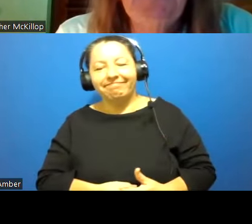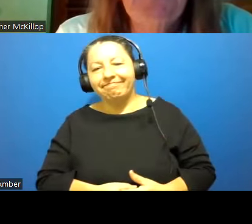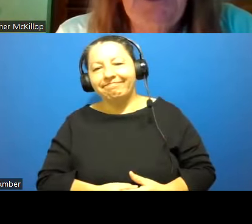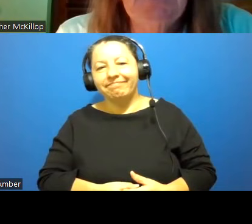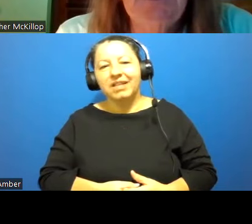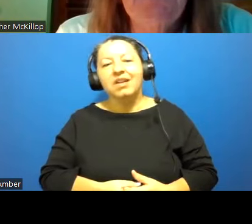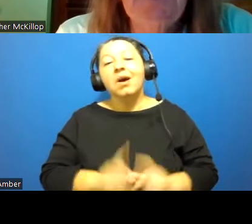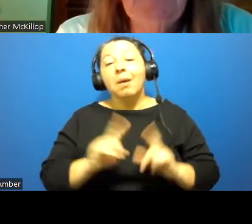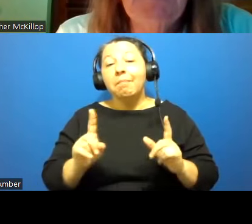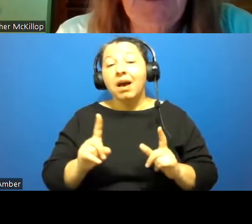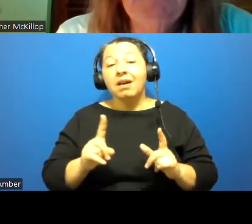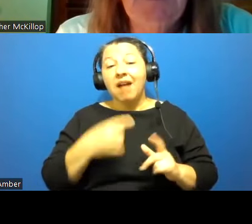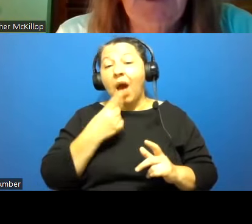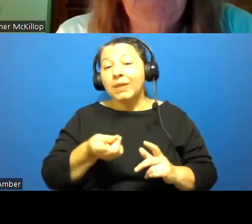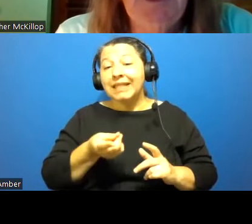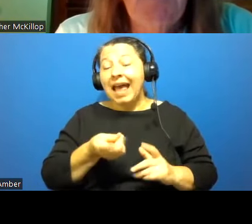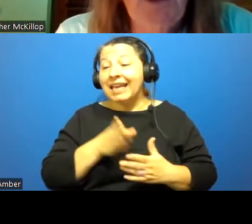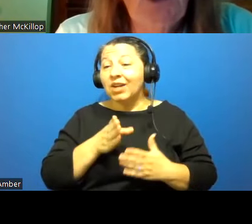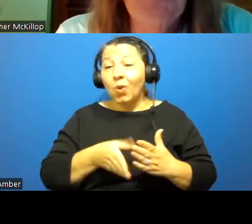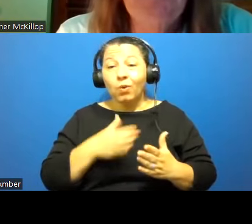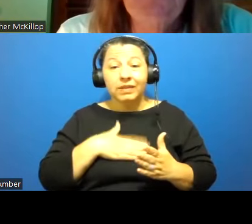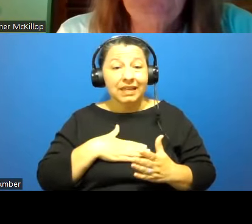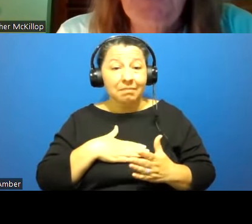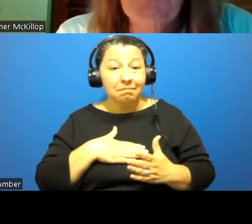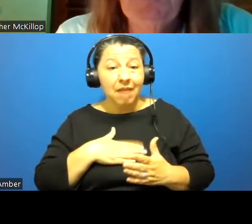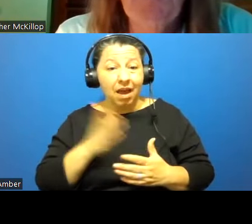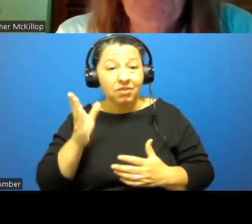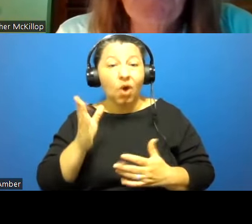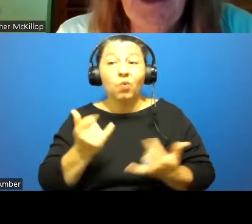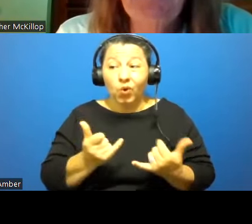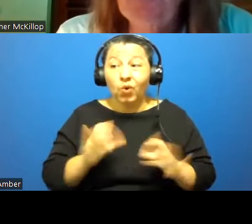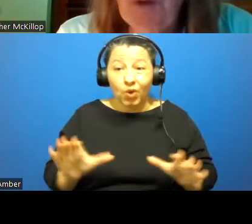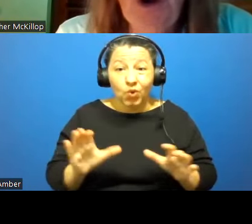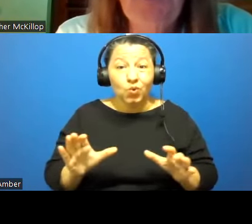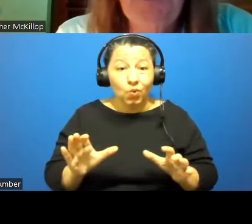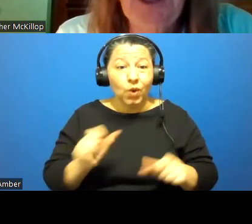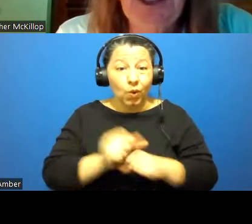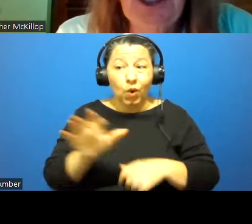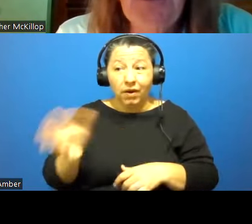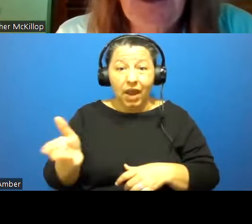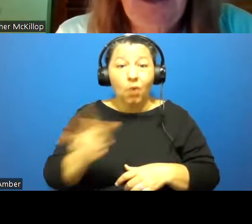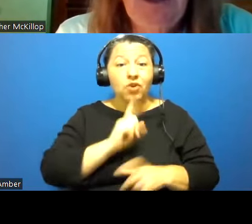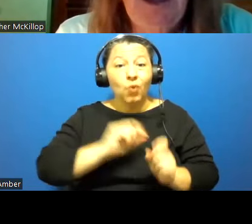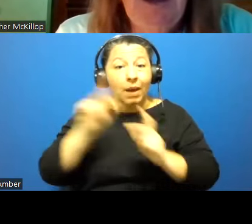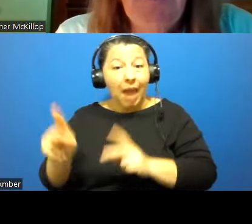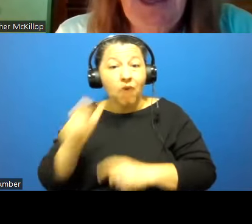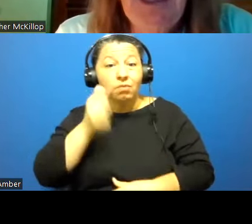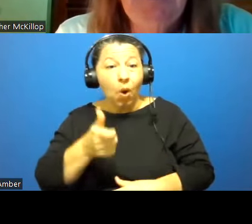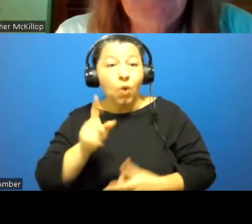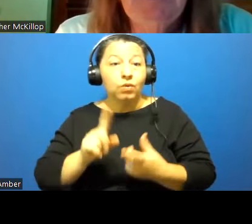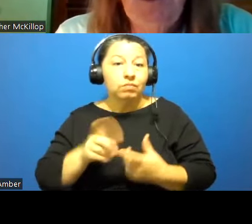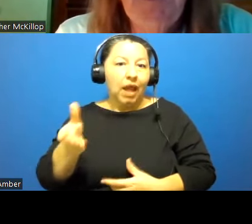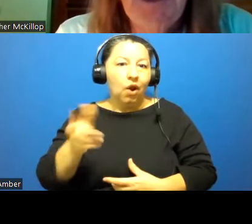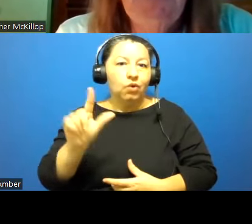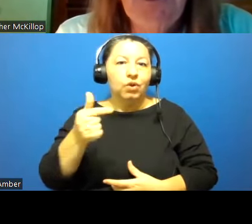I'll just say in closing that we're currently doing field work. We're going back tomorrow to the lagoon,